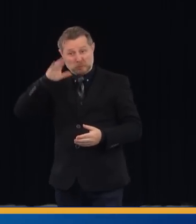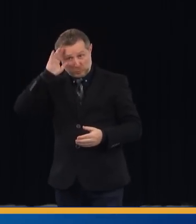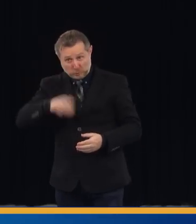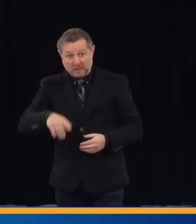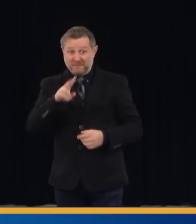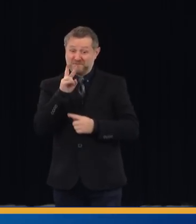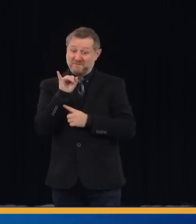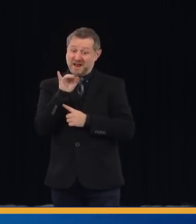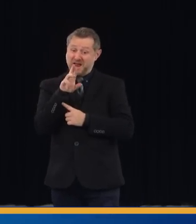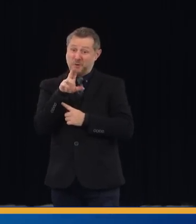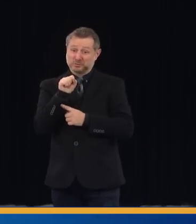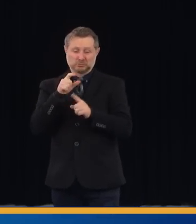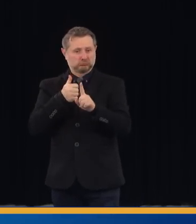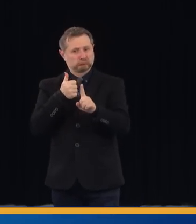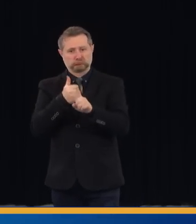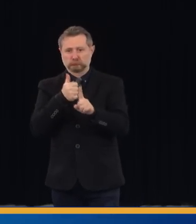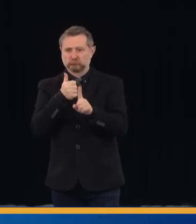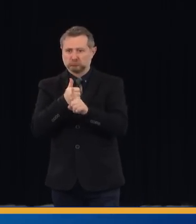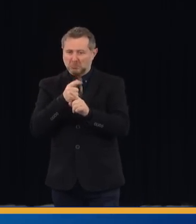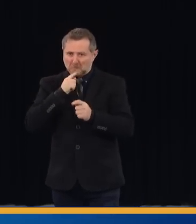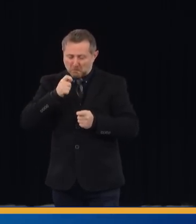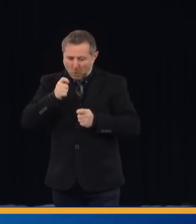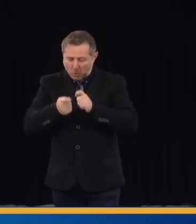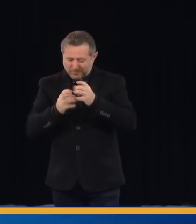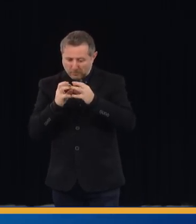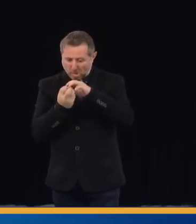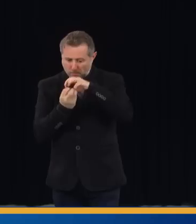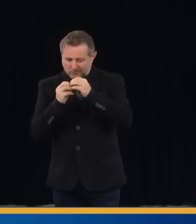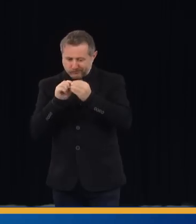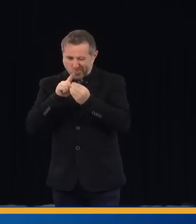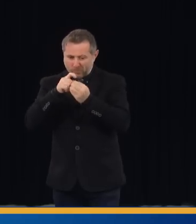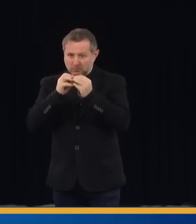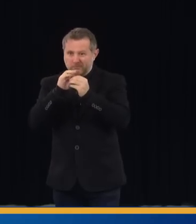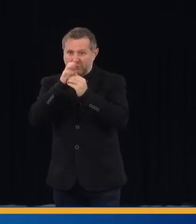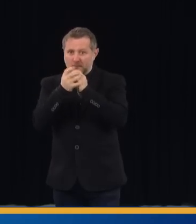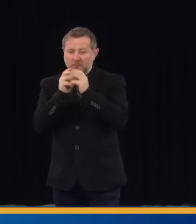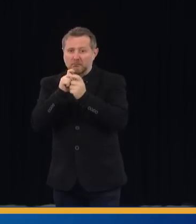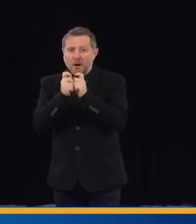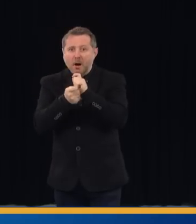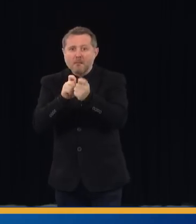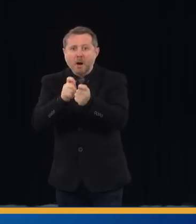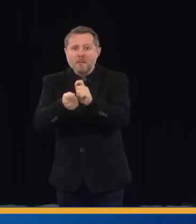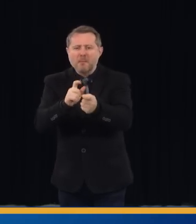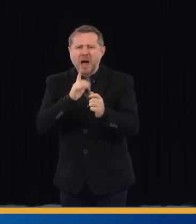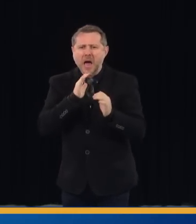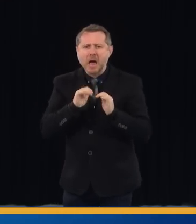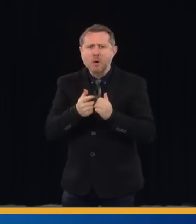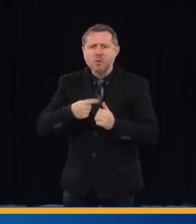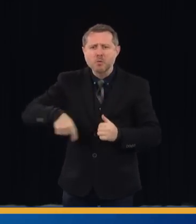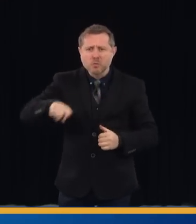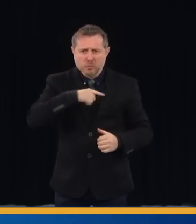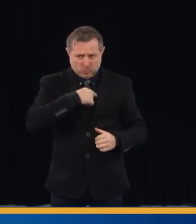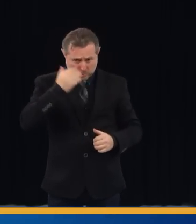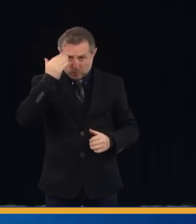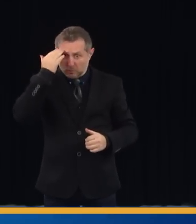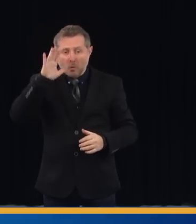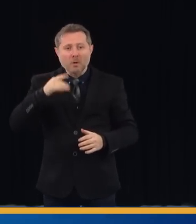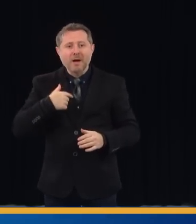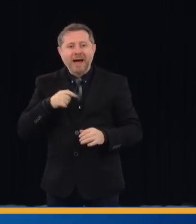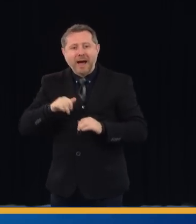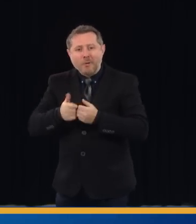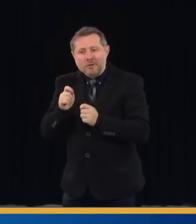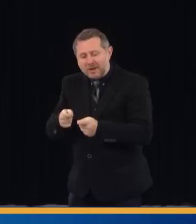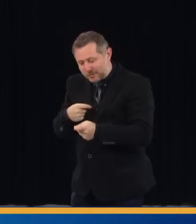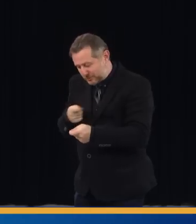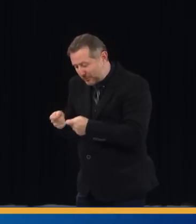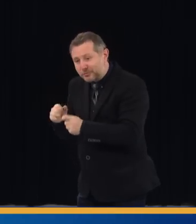Why don't we get ahead of it? You still have to run society. Let's talk about first responder